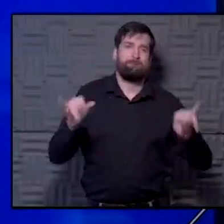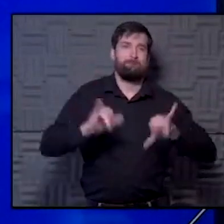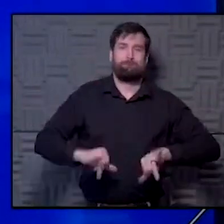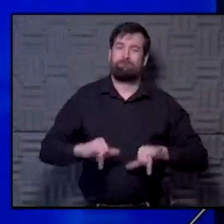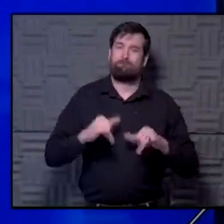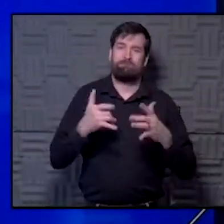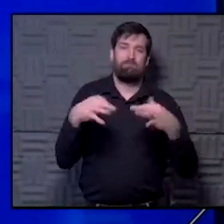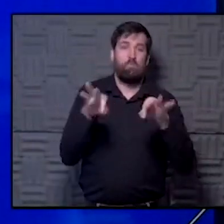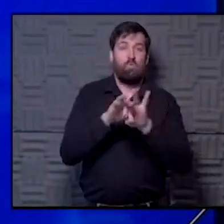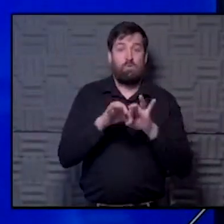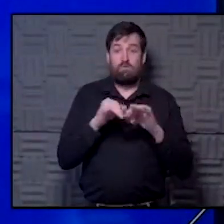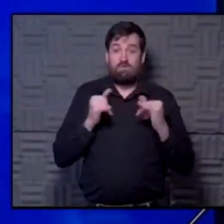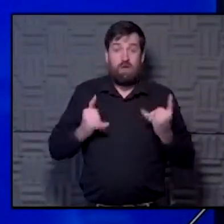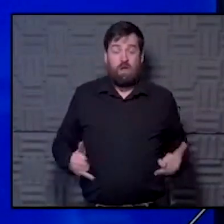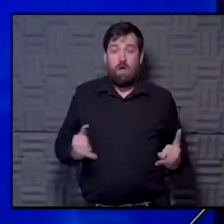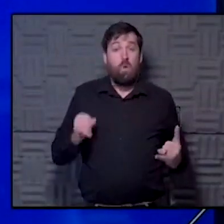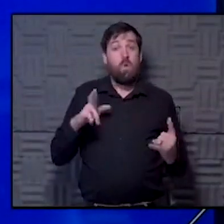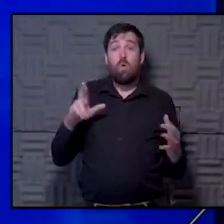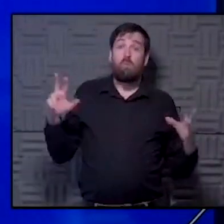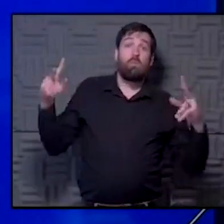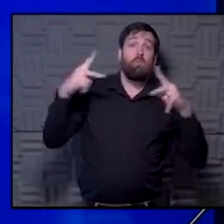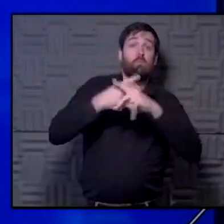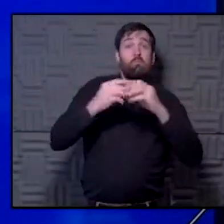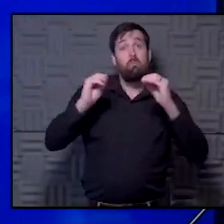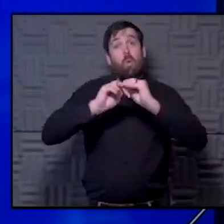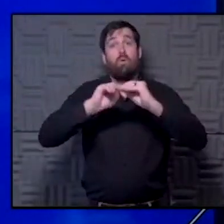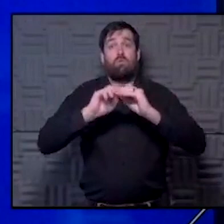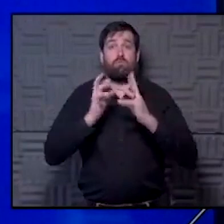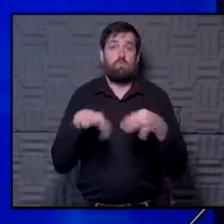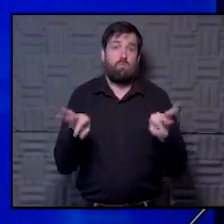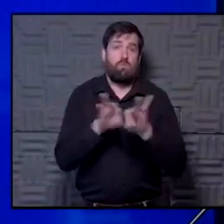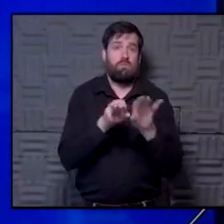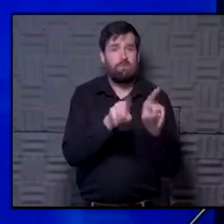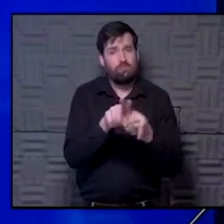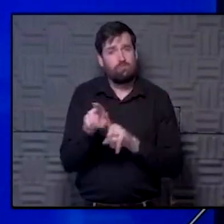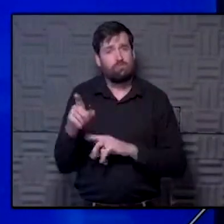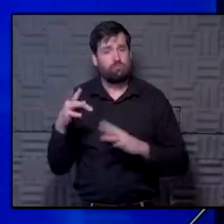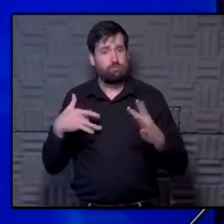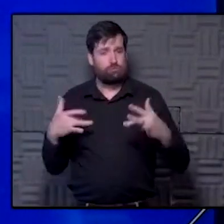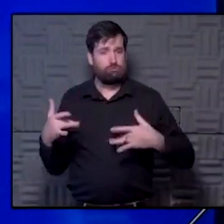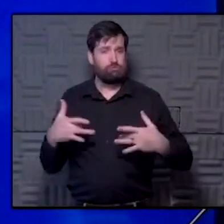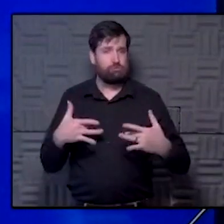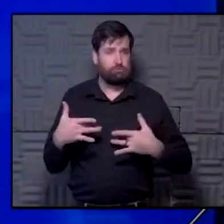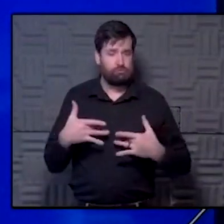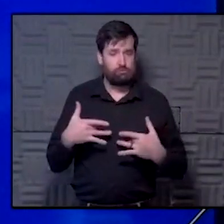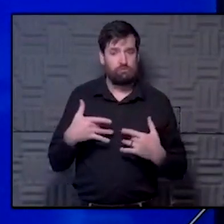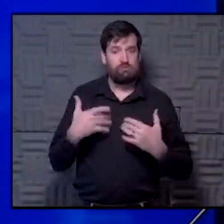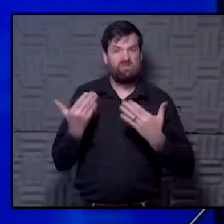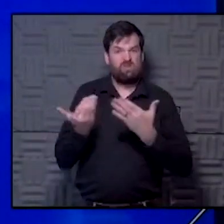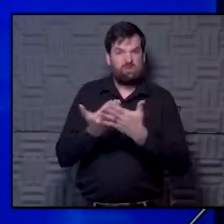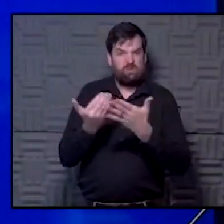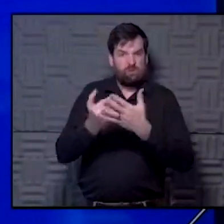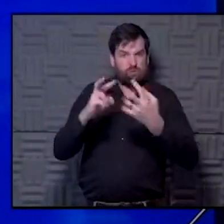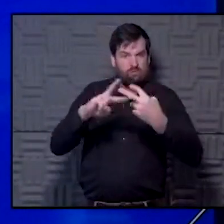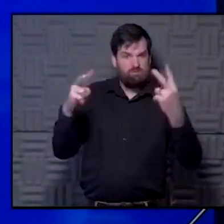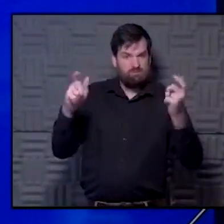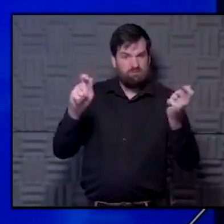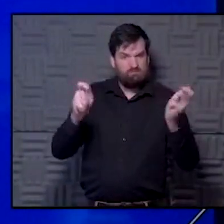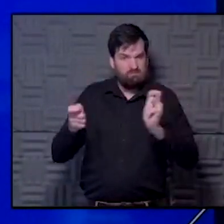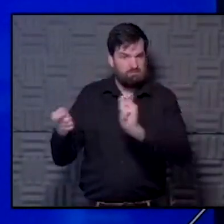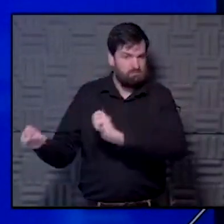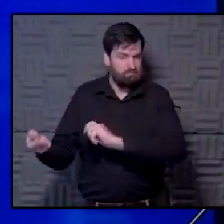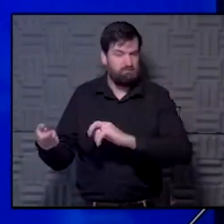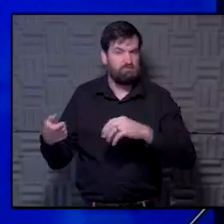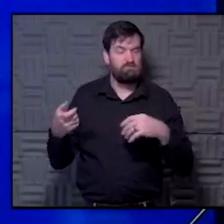more important now, as we begin to also be concerned about the impact of new variants, or the variants of